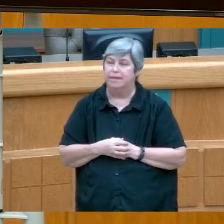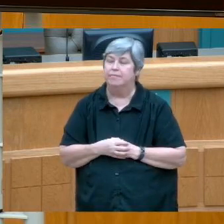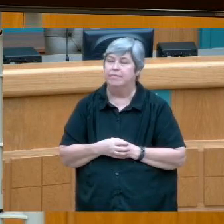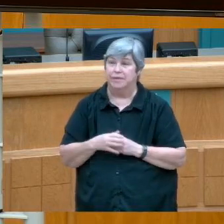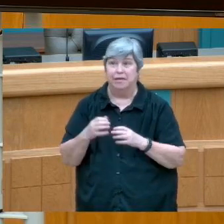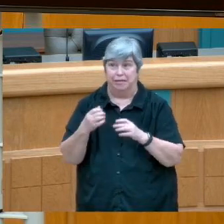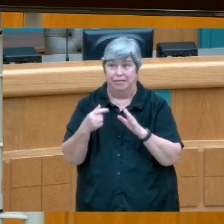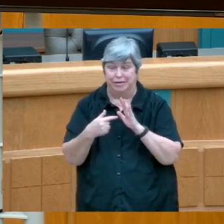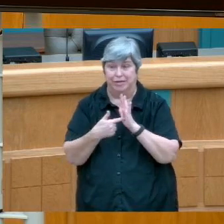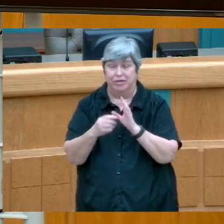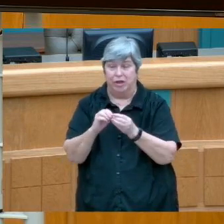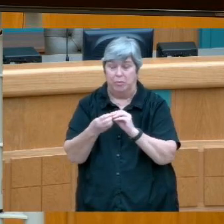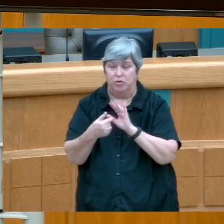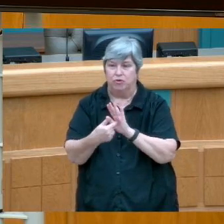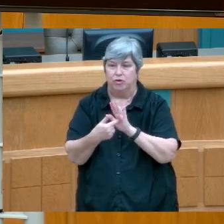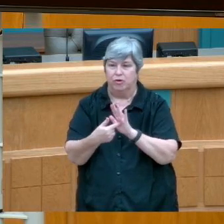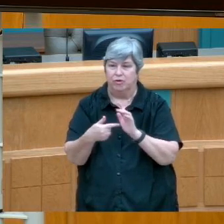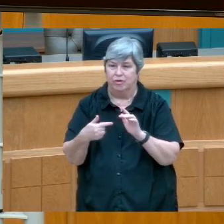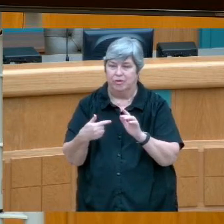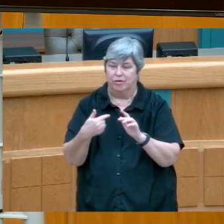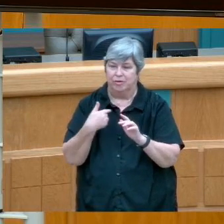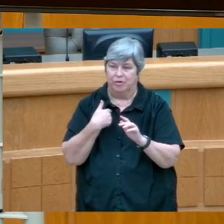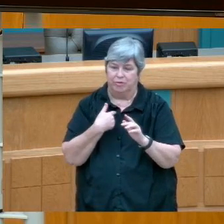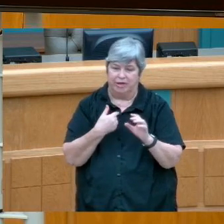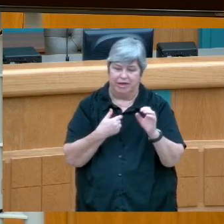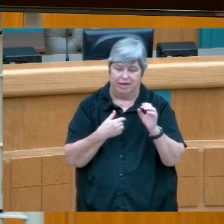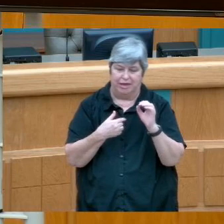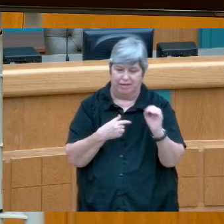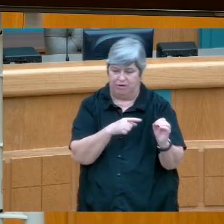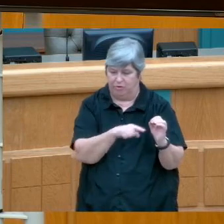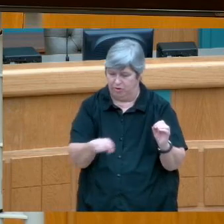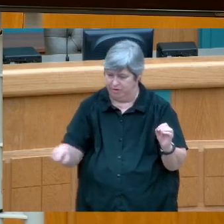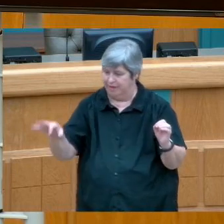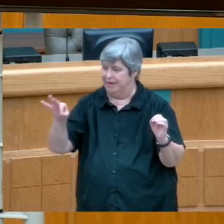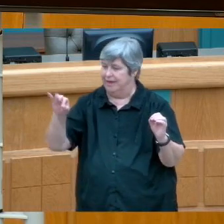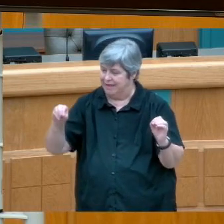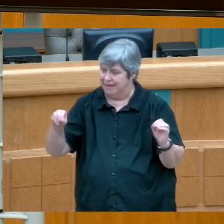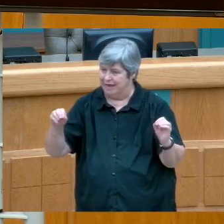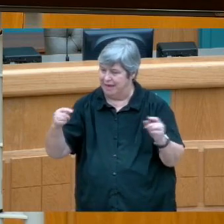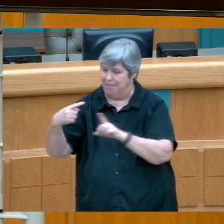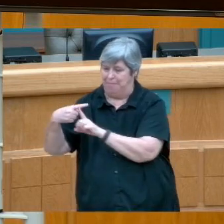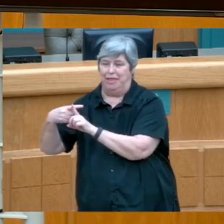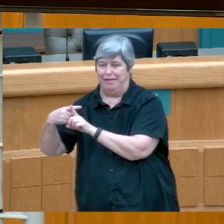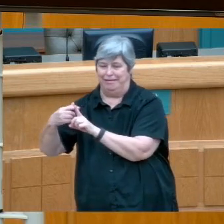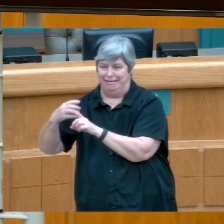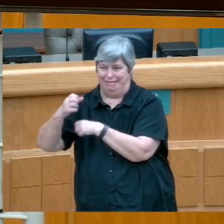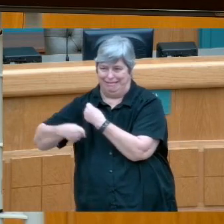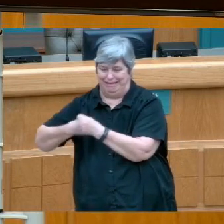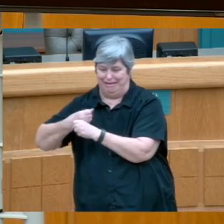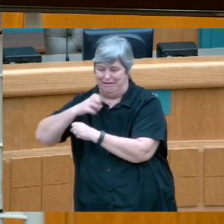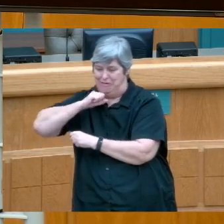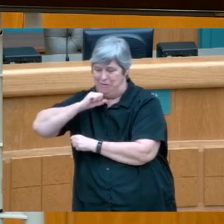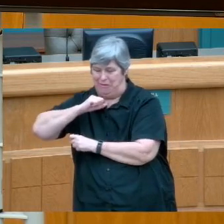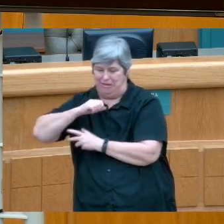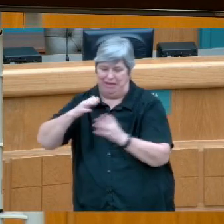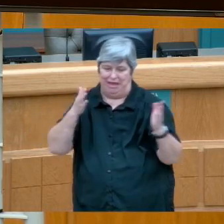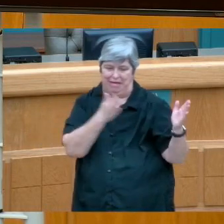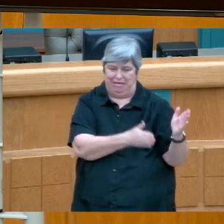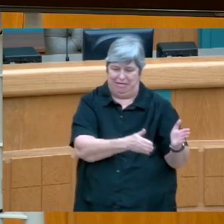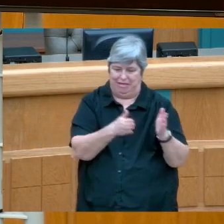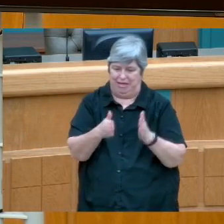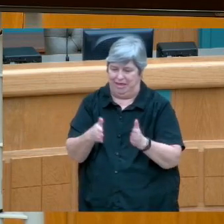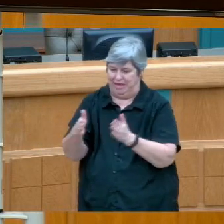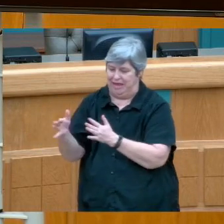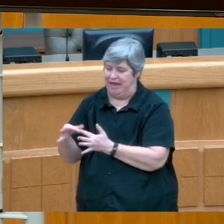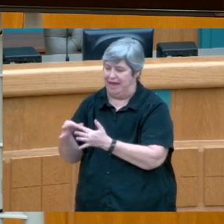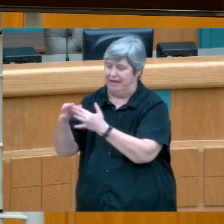stats show that. We track this from age 0 to 90 years and beyond. And in each of those categories, with the